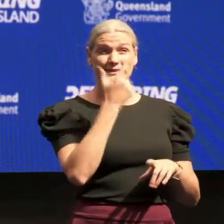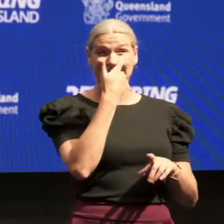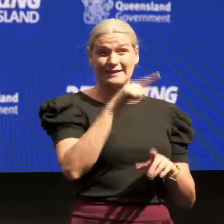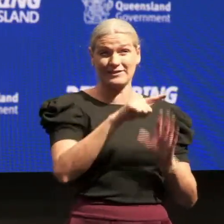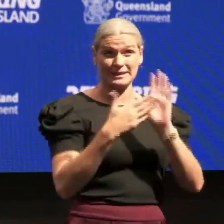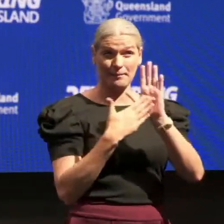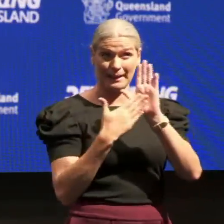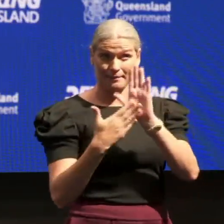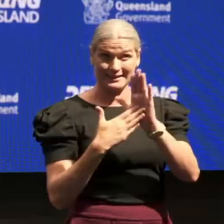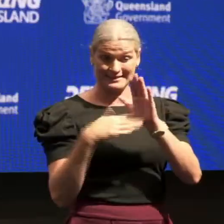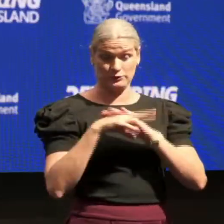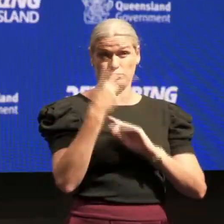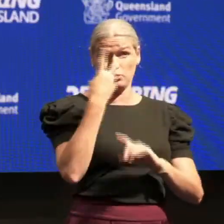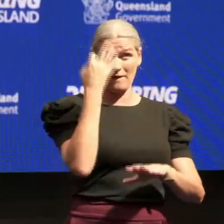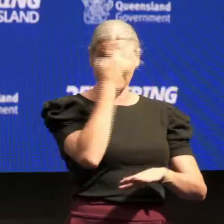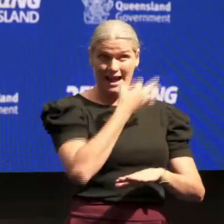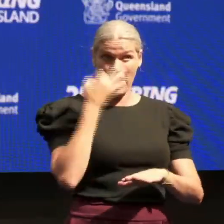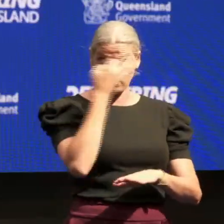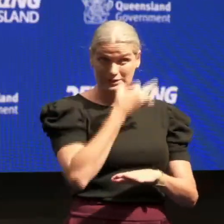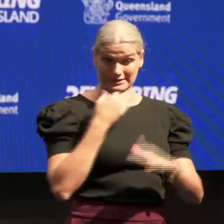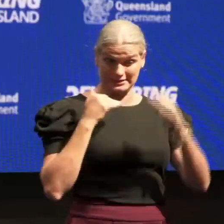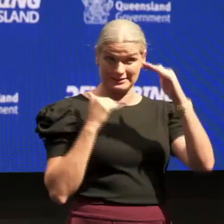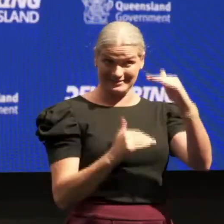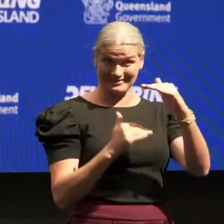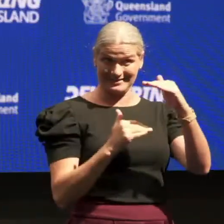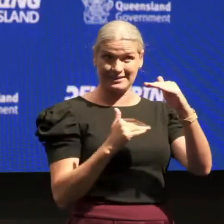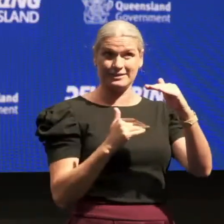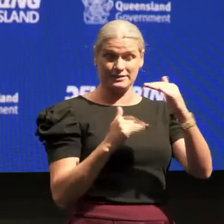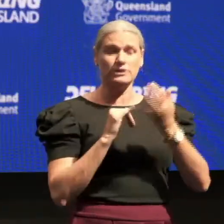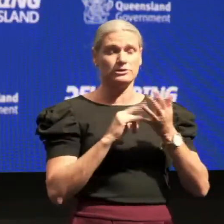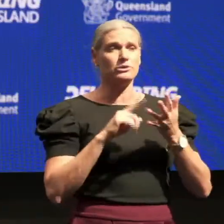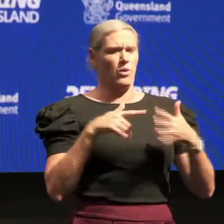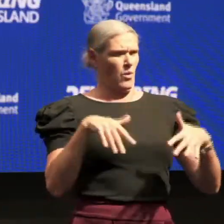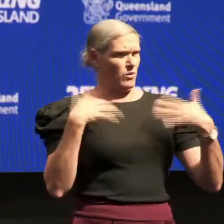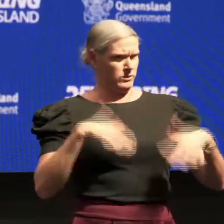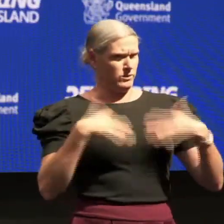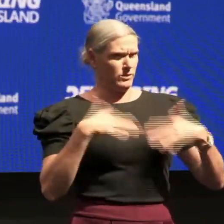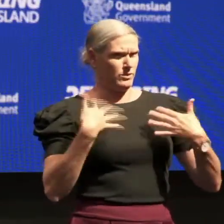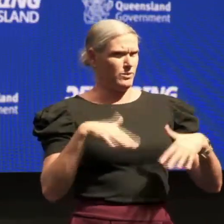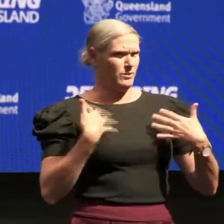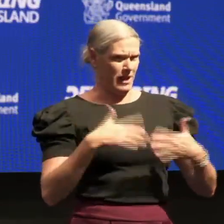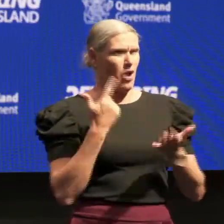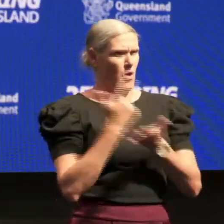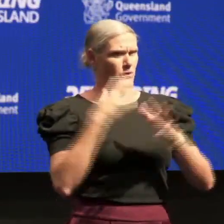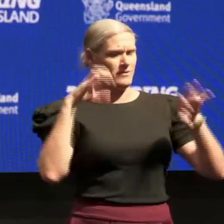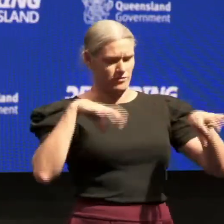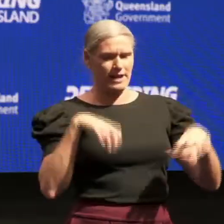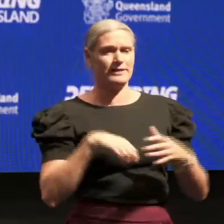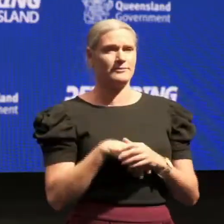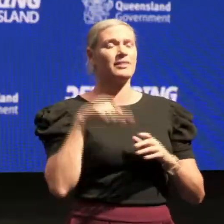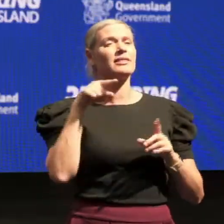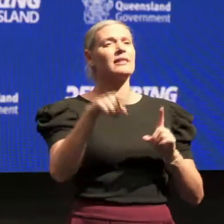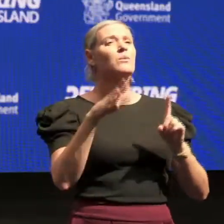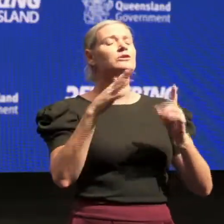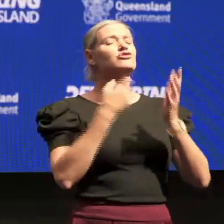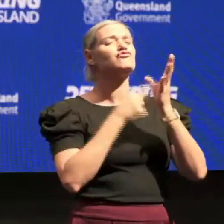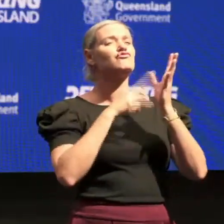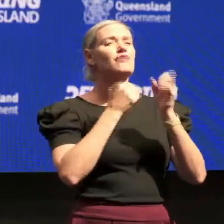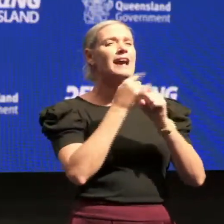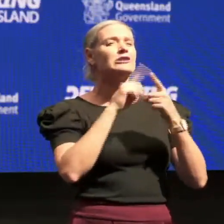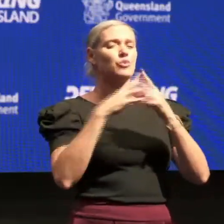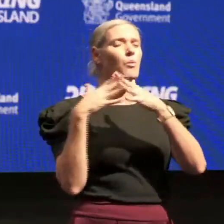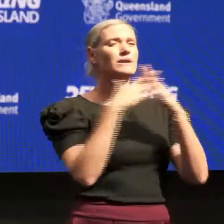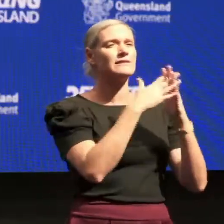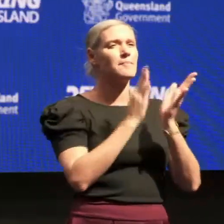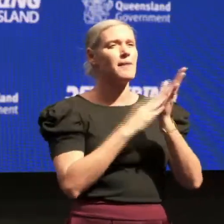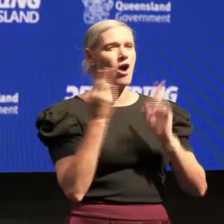370 millimetres. So I'll repeat, that was in the last 12 hours, so that's some significant rainfall. And that was in the ranges to the west of